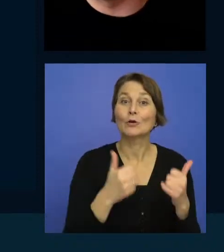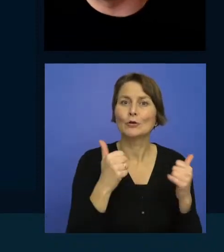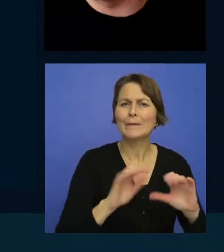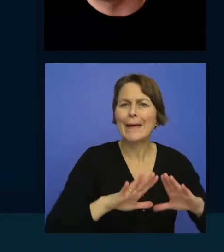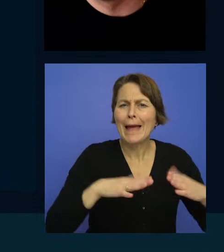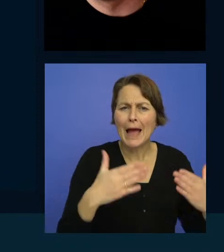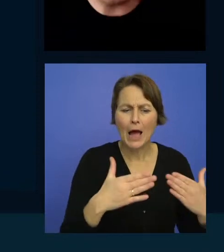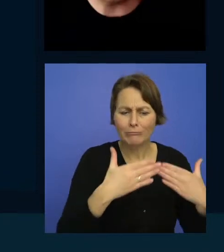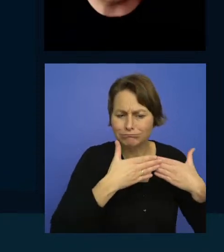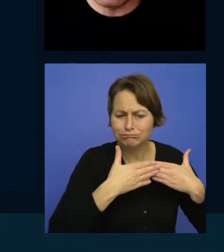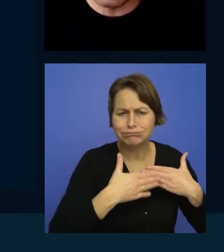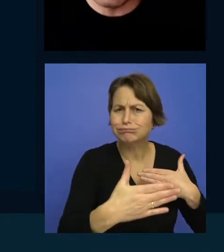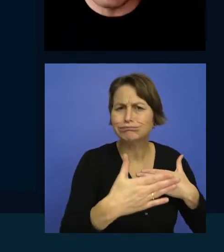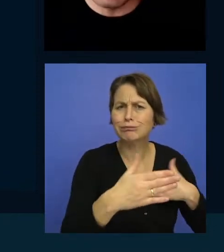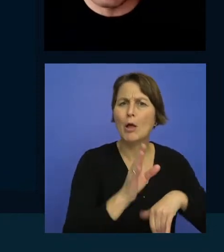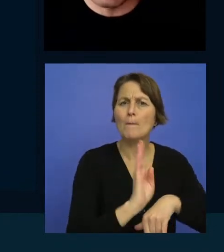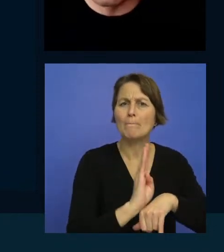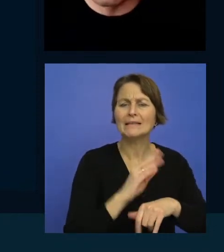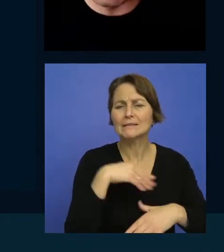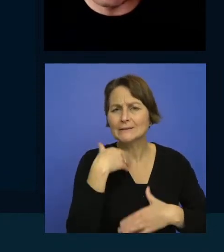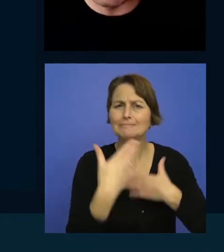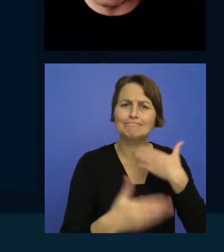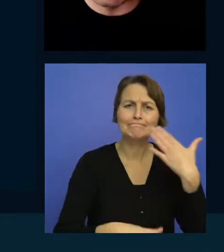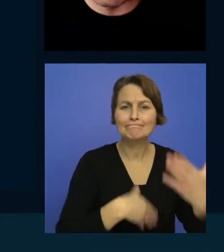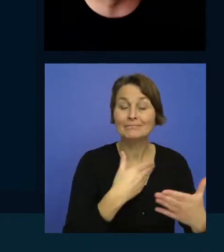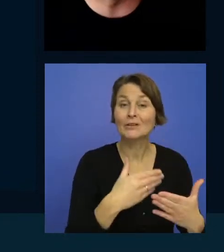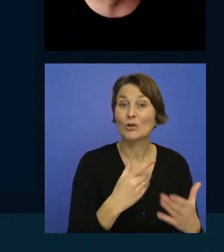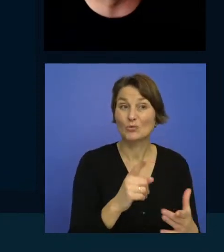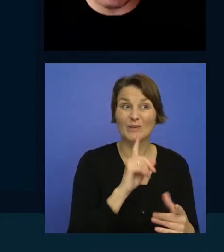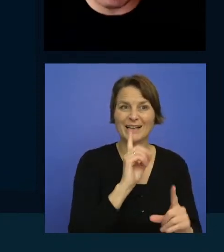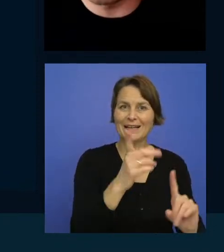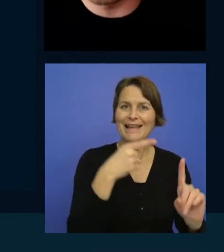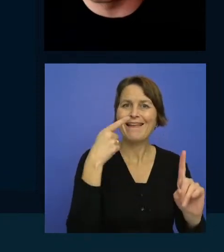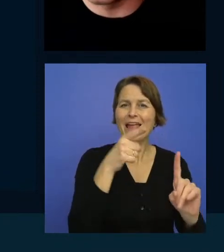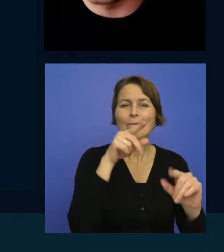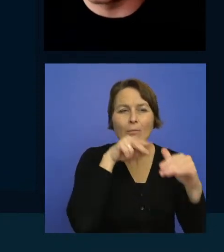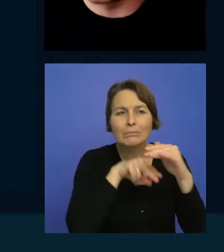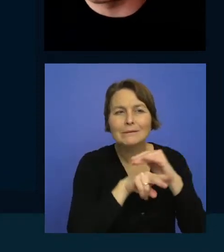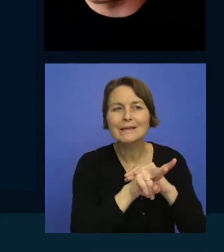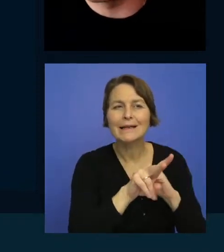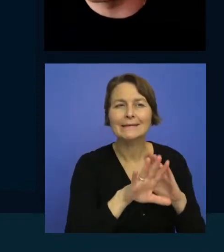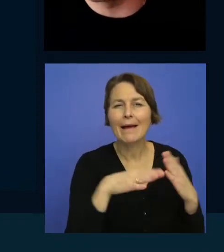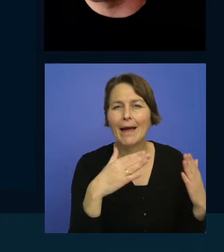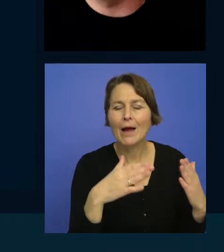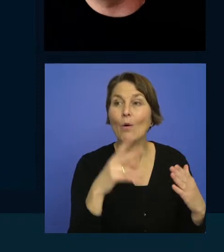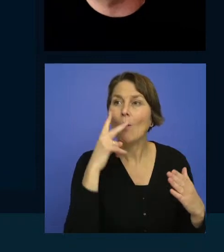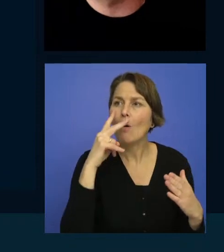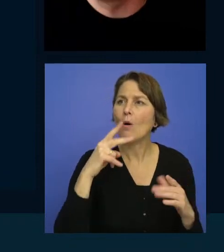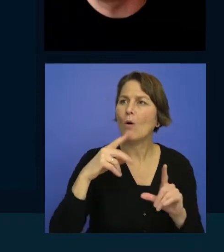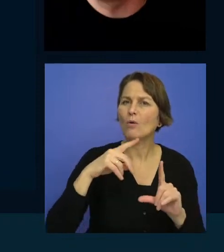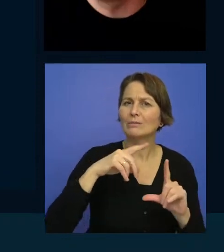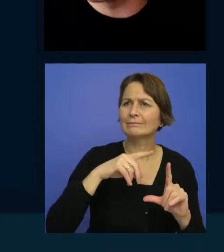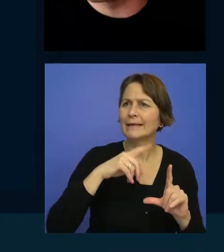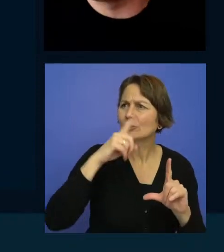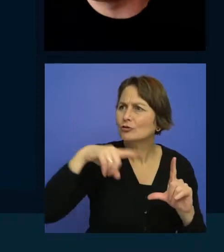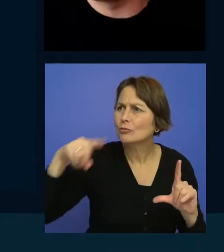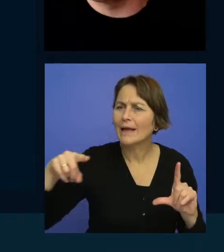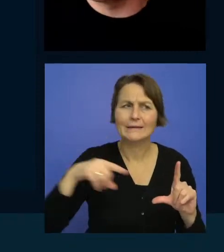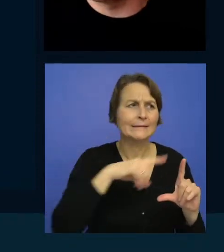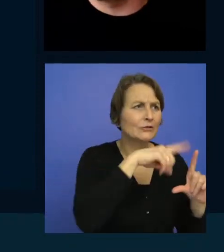And part of this is also being able to predict based on all the historical data and trends that we're seeing, what decisions to make for the